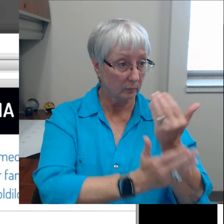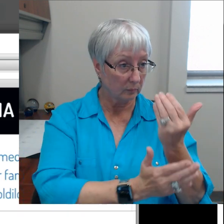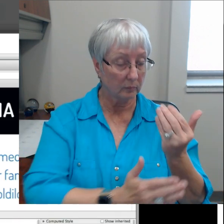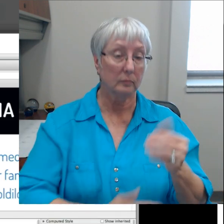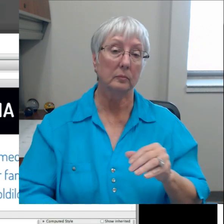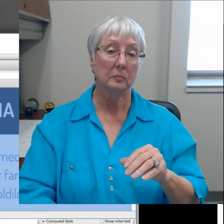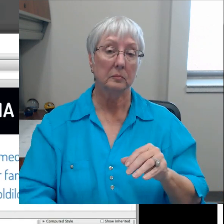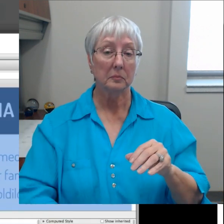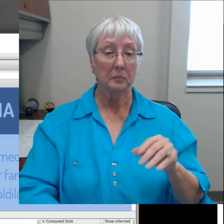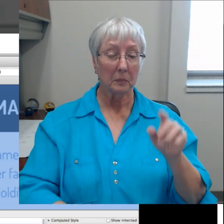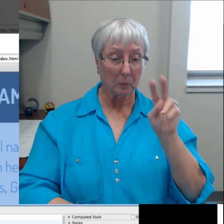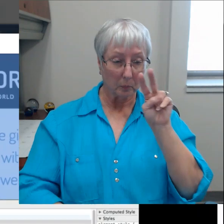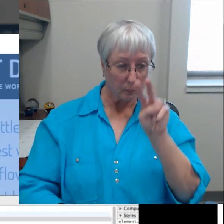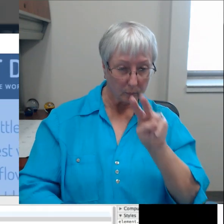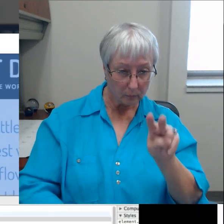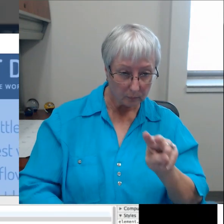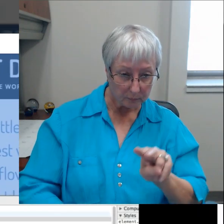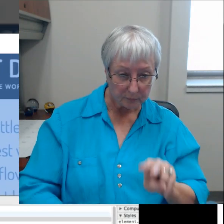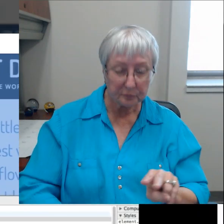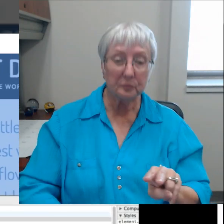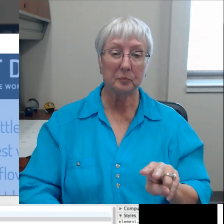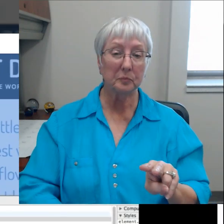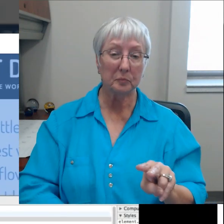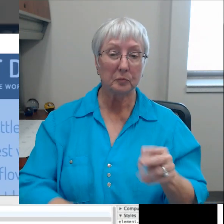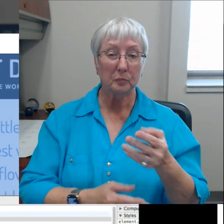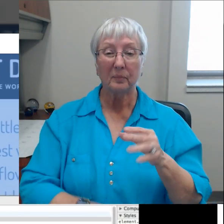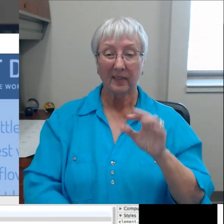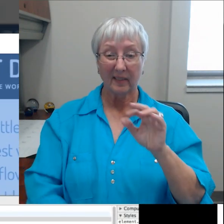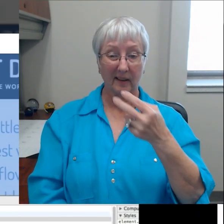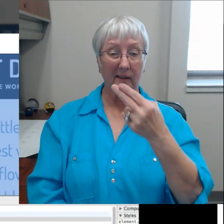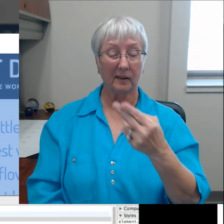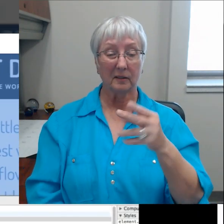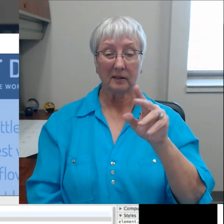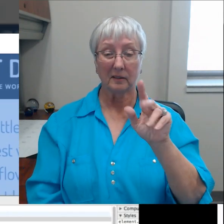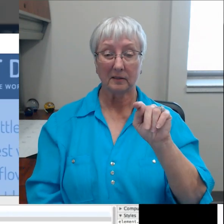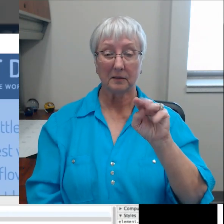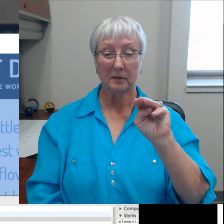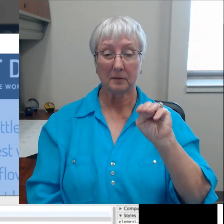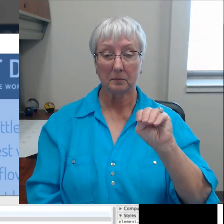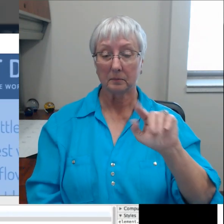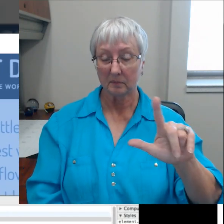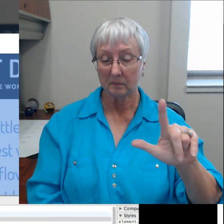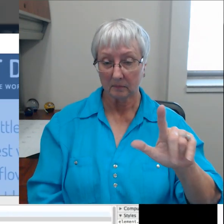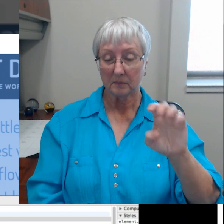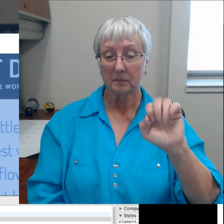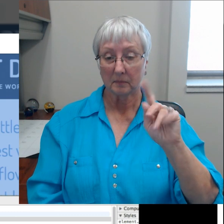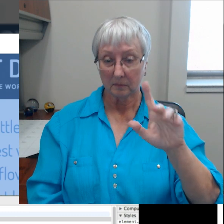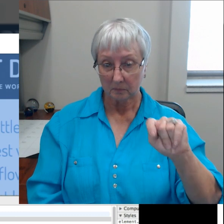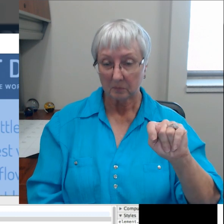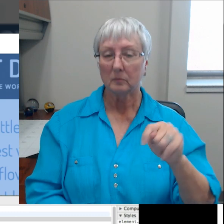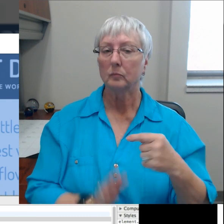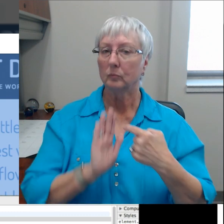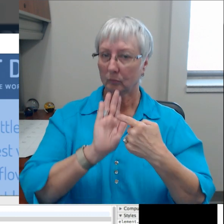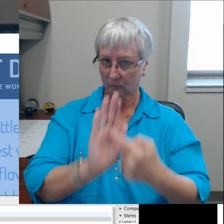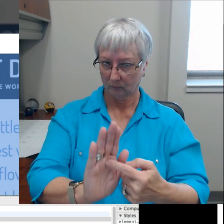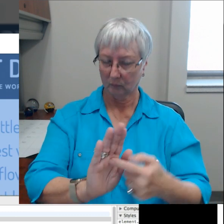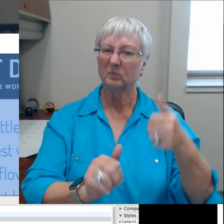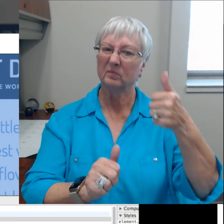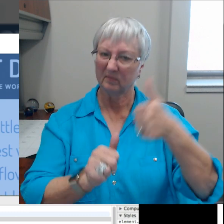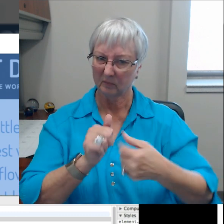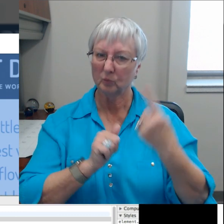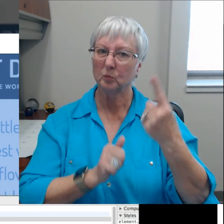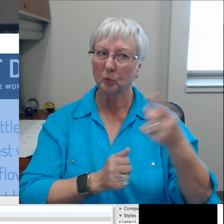when we inspect the source of our page, you can see that our HTML element has classes indicating that each individual web font has loaded. There's one for Dosis, Noto